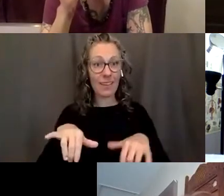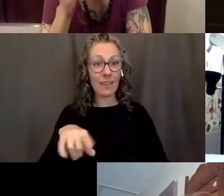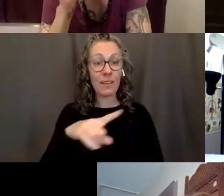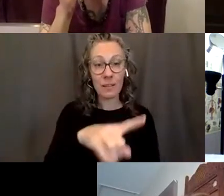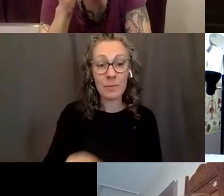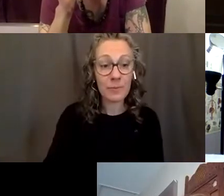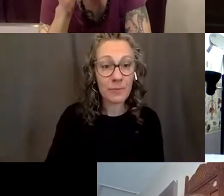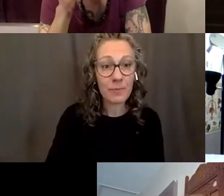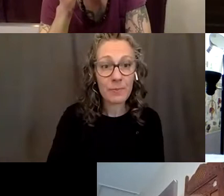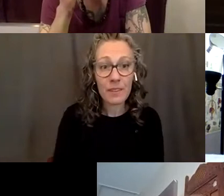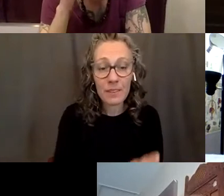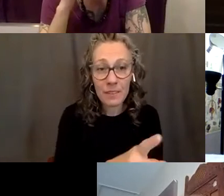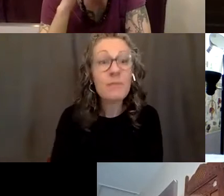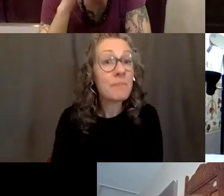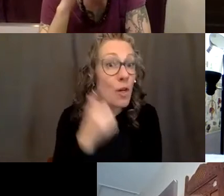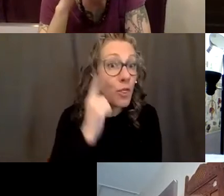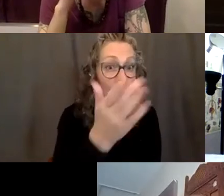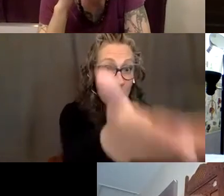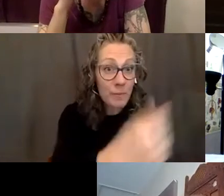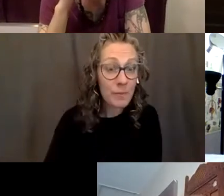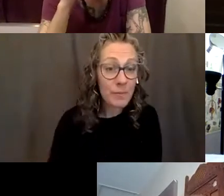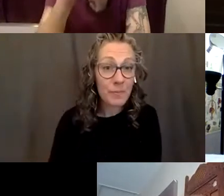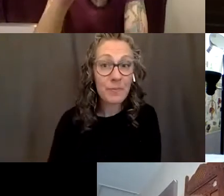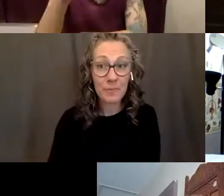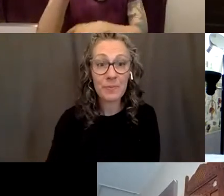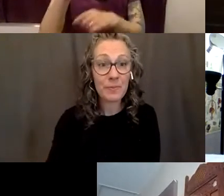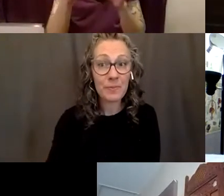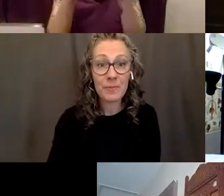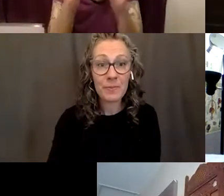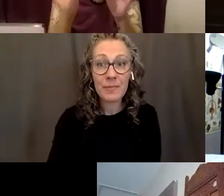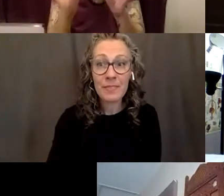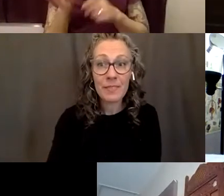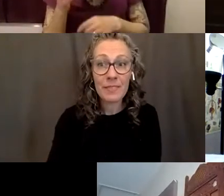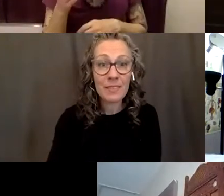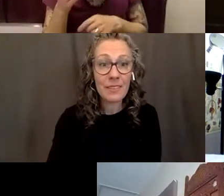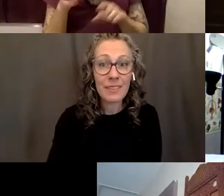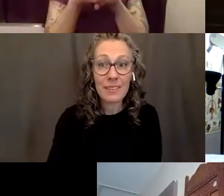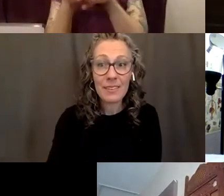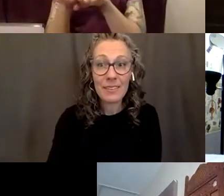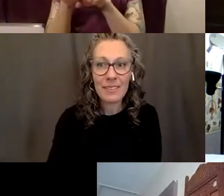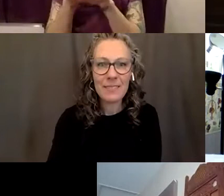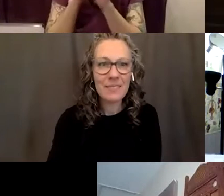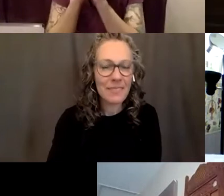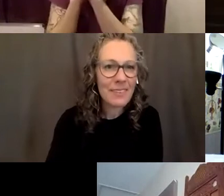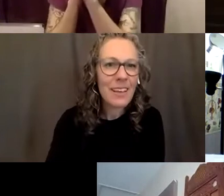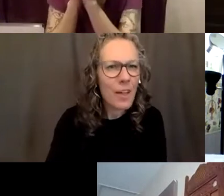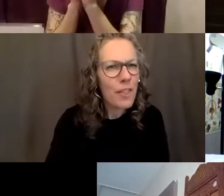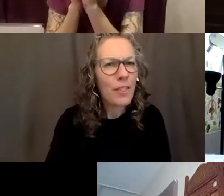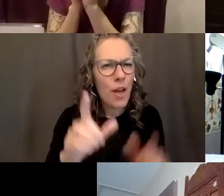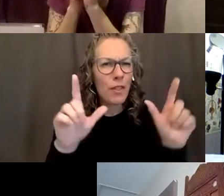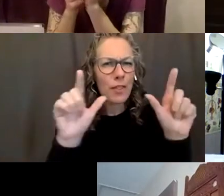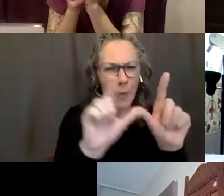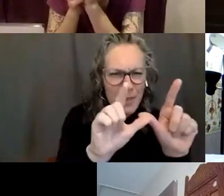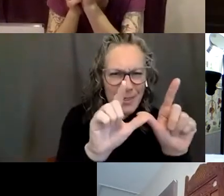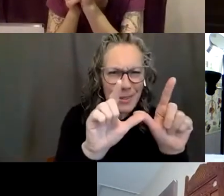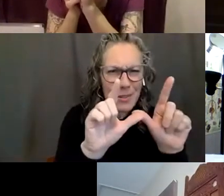something they want to share about this too. Oh, Thorne, did you want to say more? I want to give Thorne just an opportunity to respond first. Morgan, can you still see Thorne, or do you want me to pull some other people